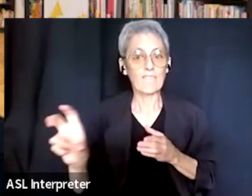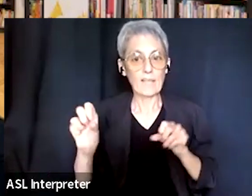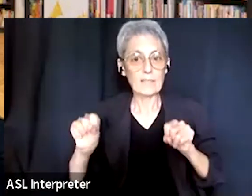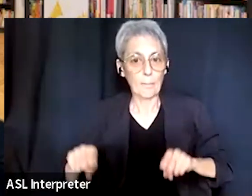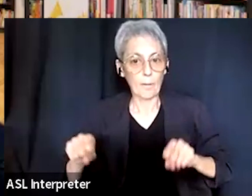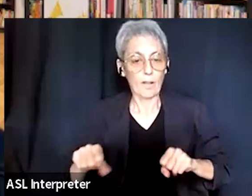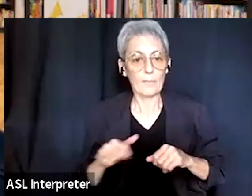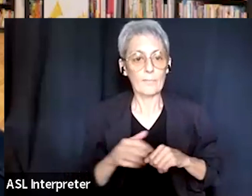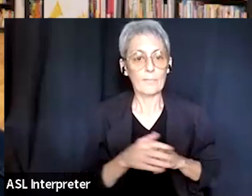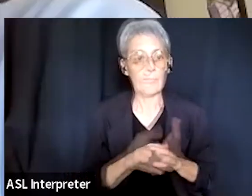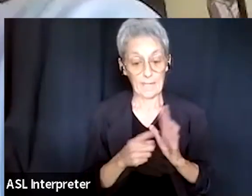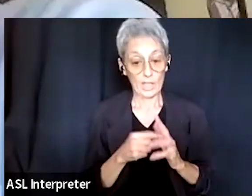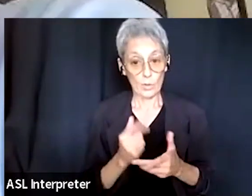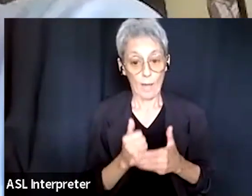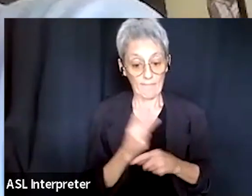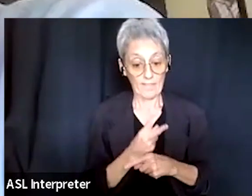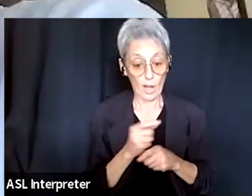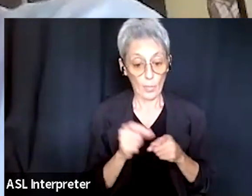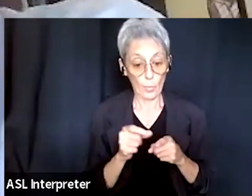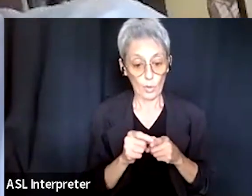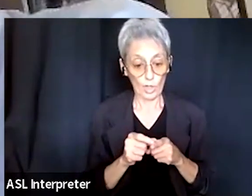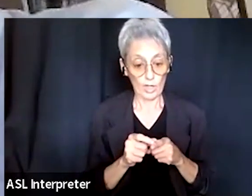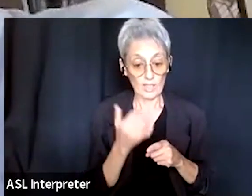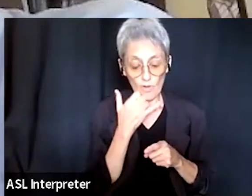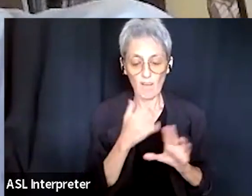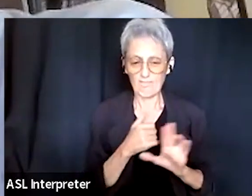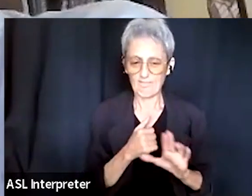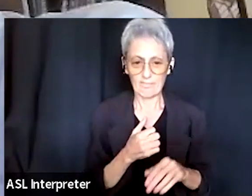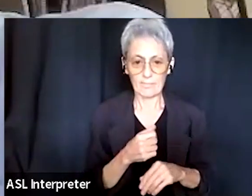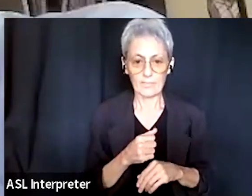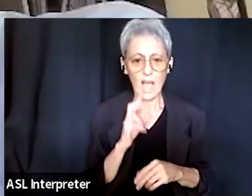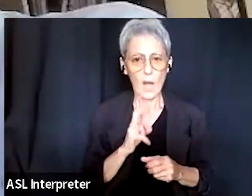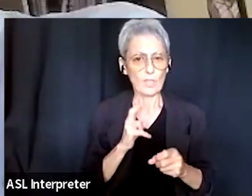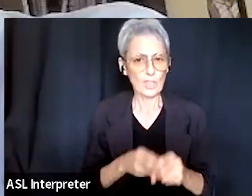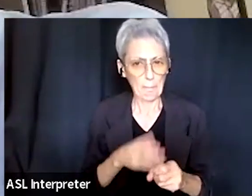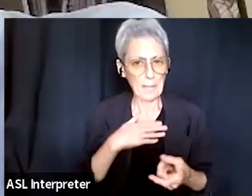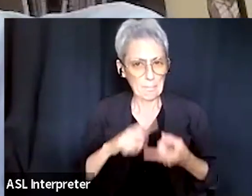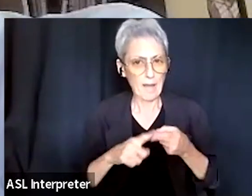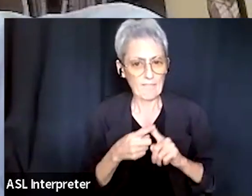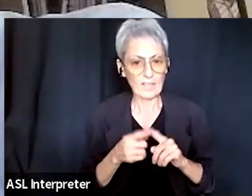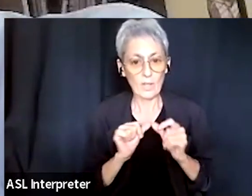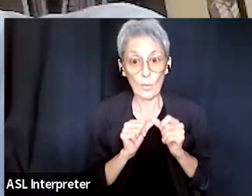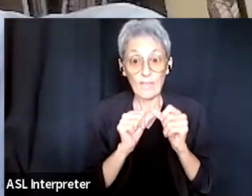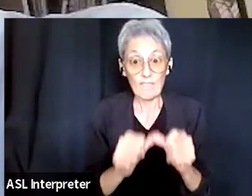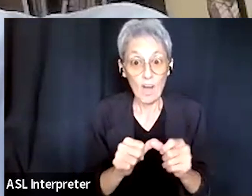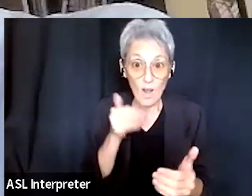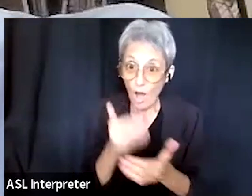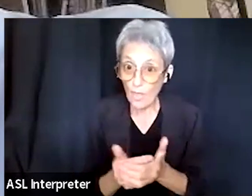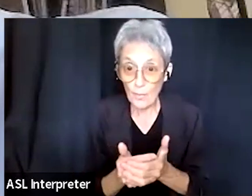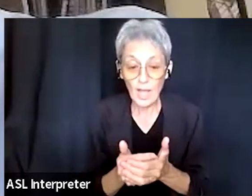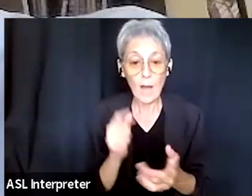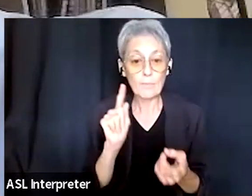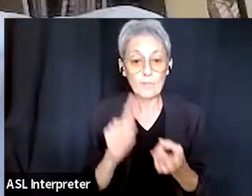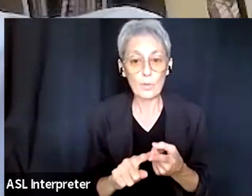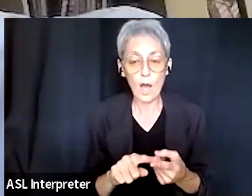get to where I want to go. And I'm going to jump in, my friends, because we have gone all the way up to